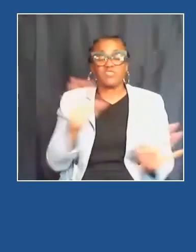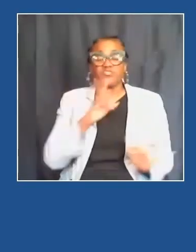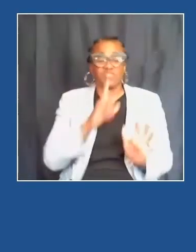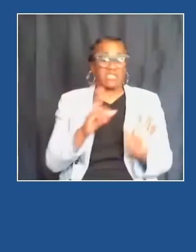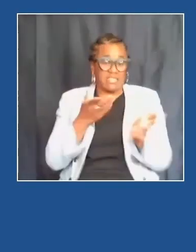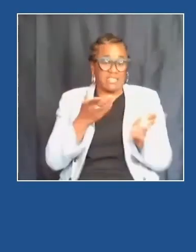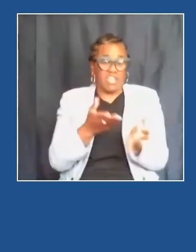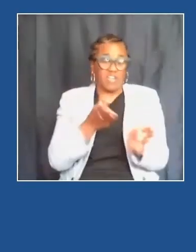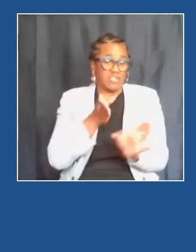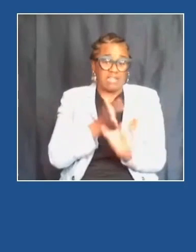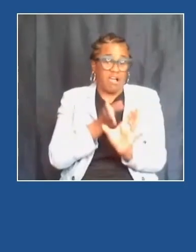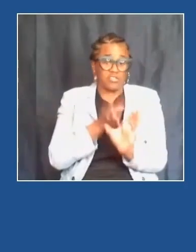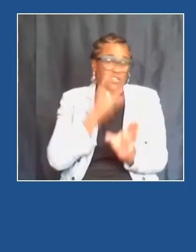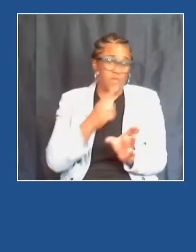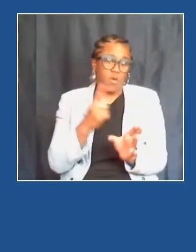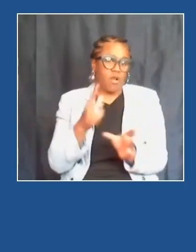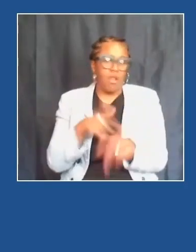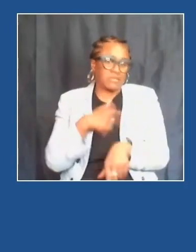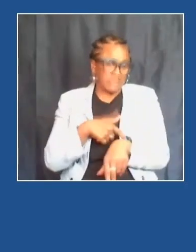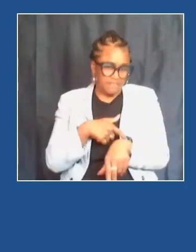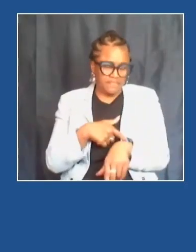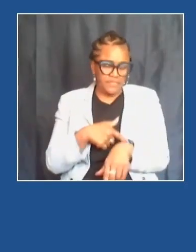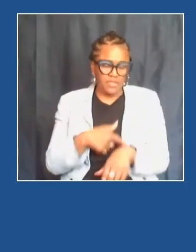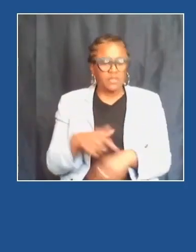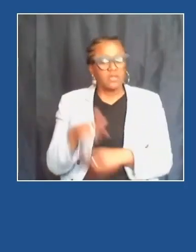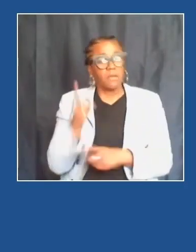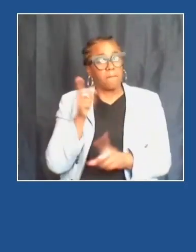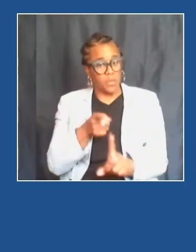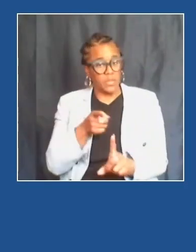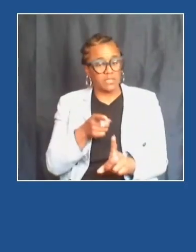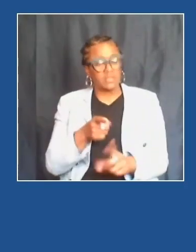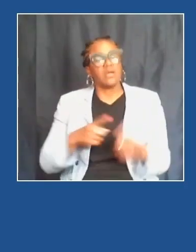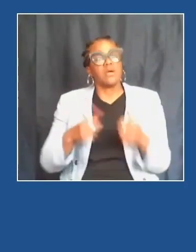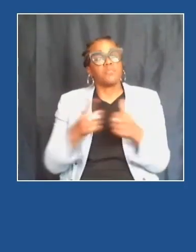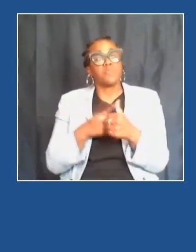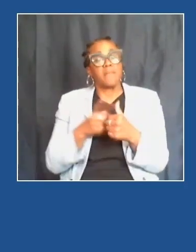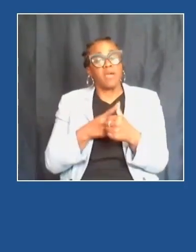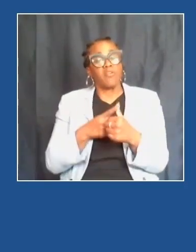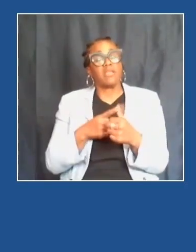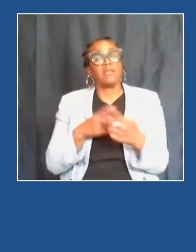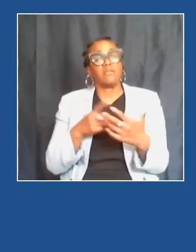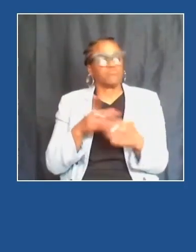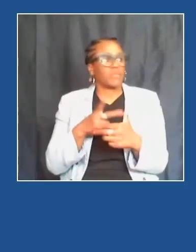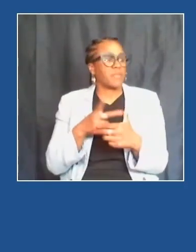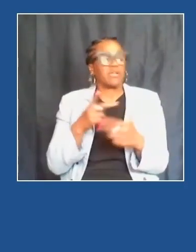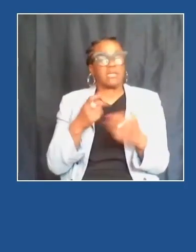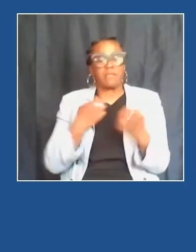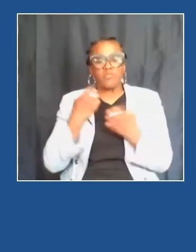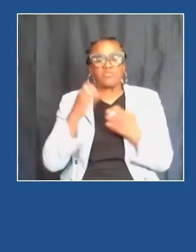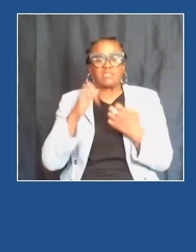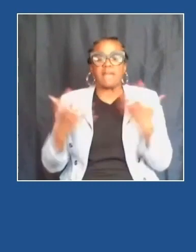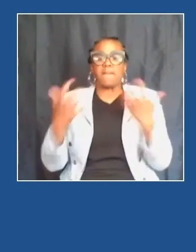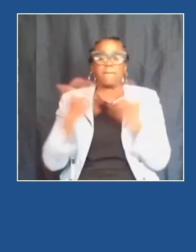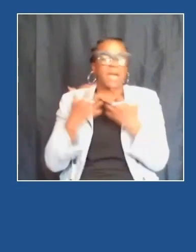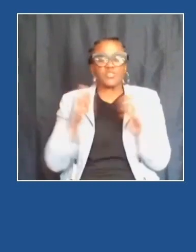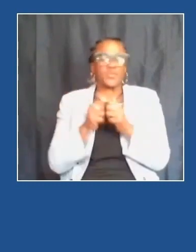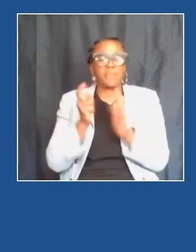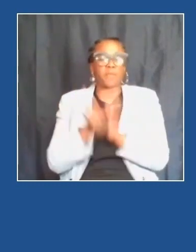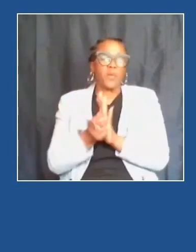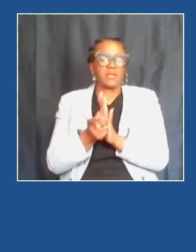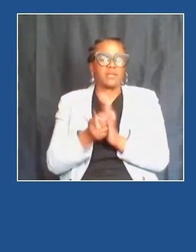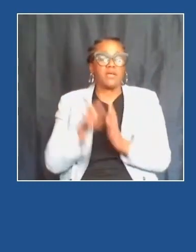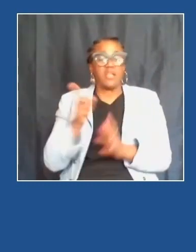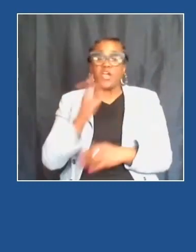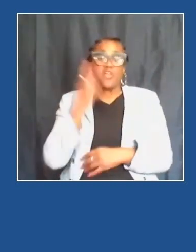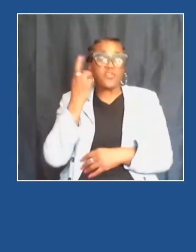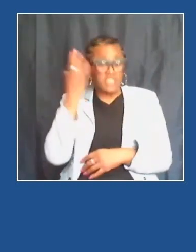for a long time. The idea is that primary emotions are emotions that fit the moment. They're actually the reason